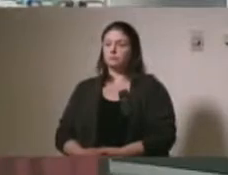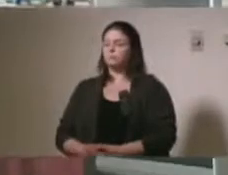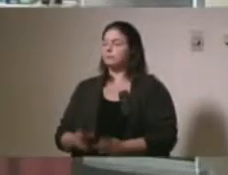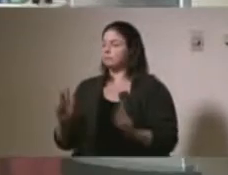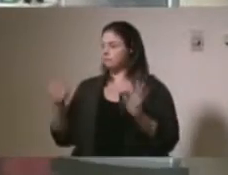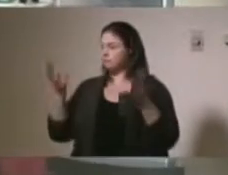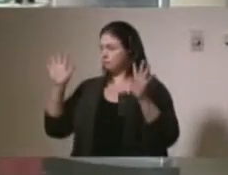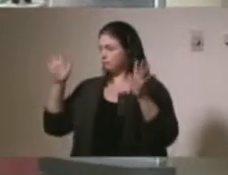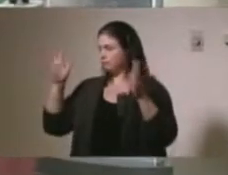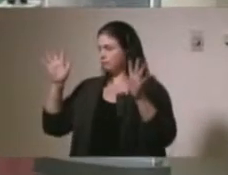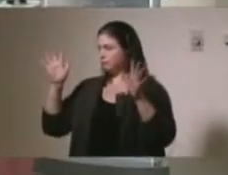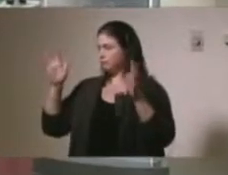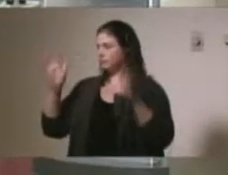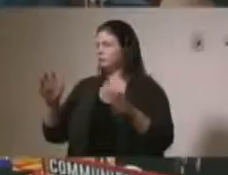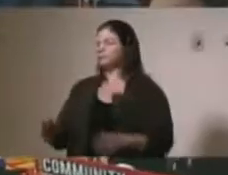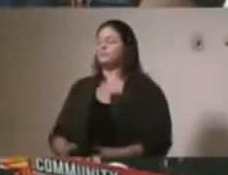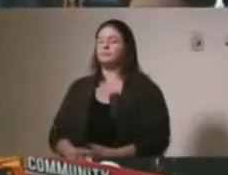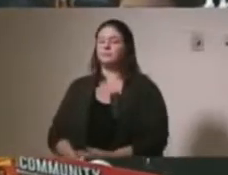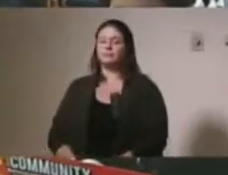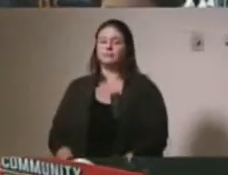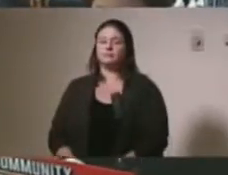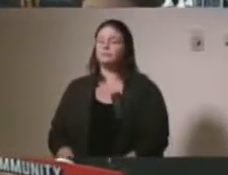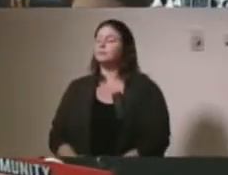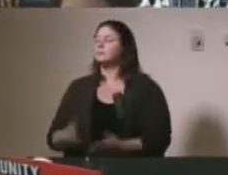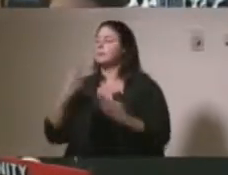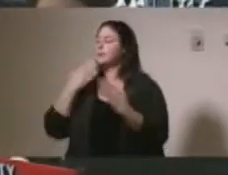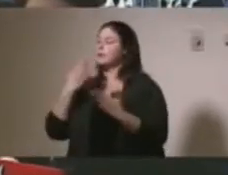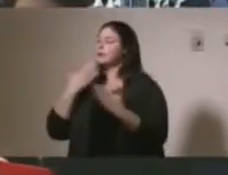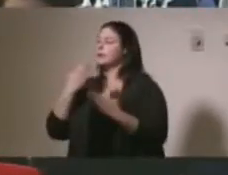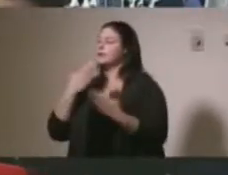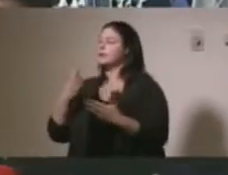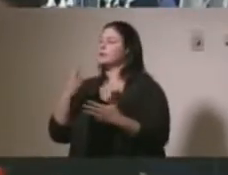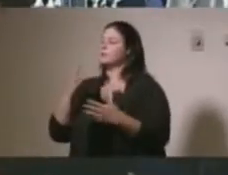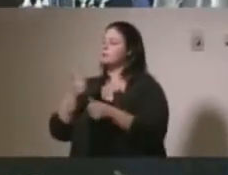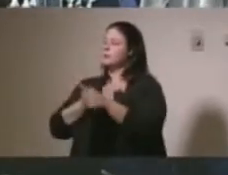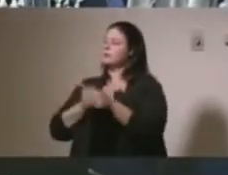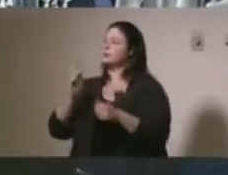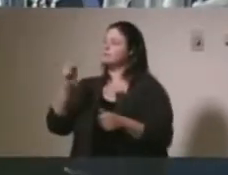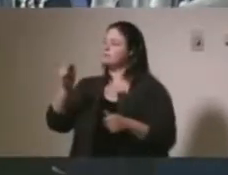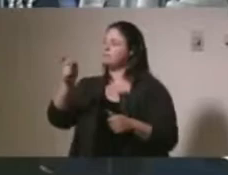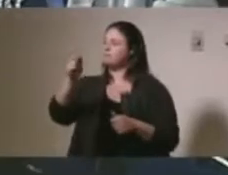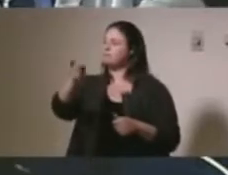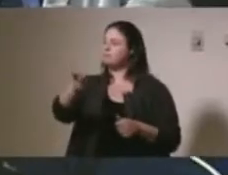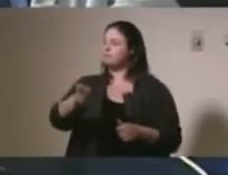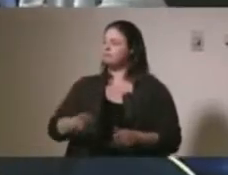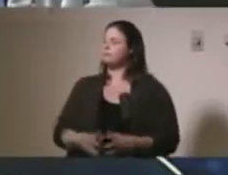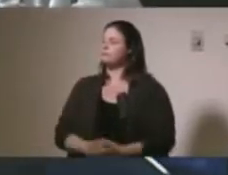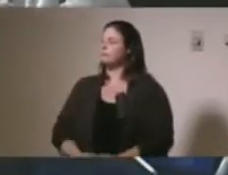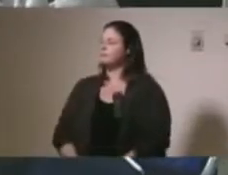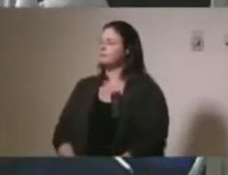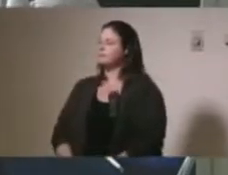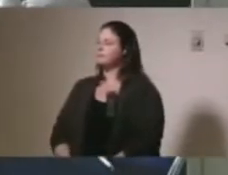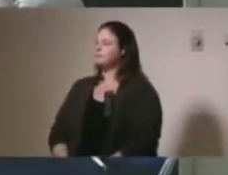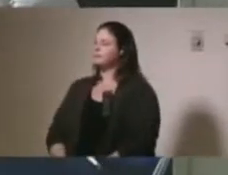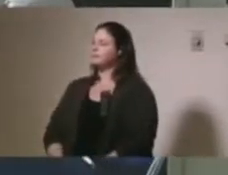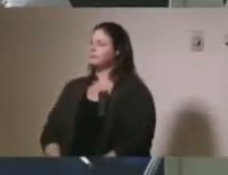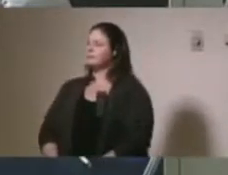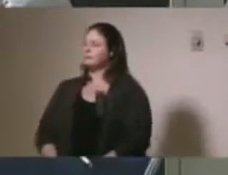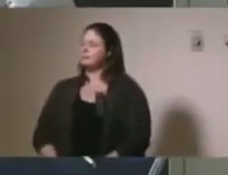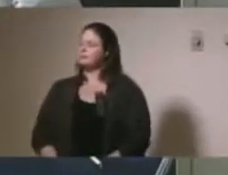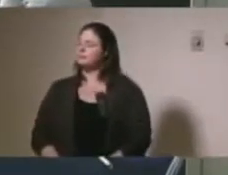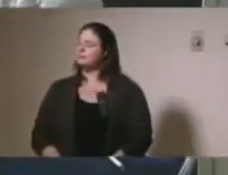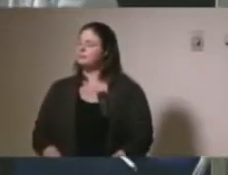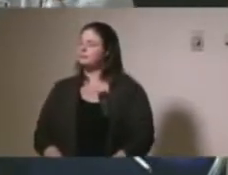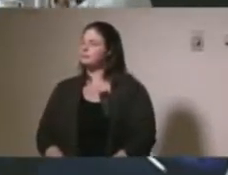put to this debate. So thank you very much. Here's a little of our appreciation. Thank you very much.